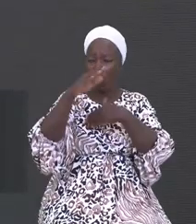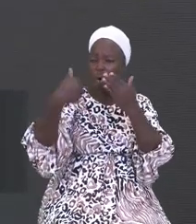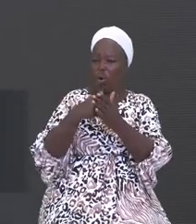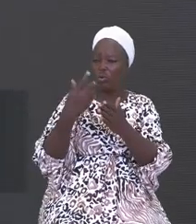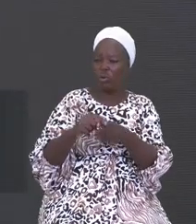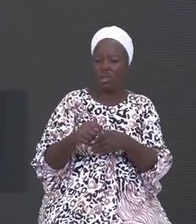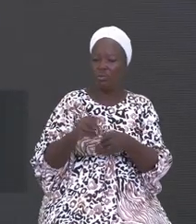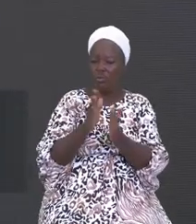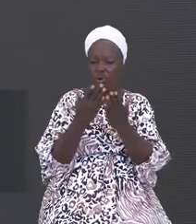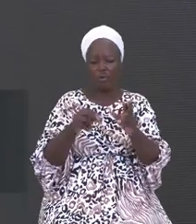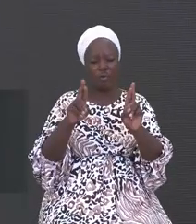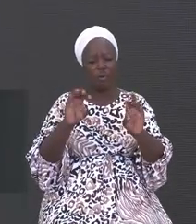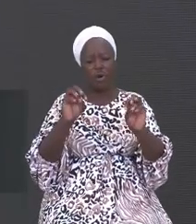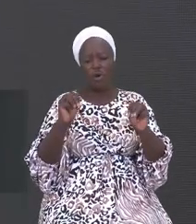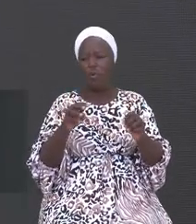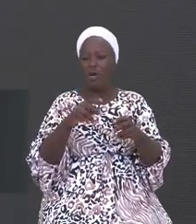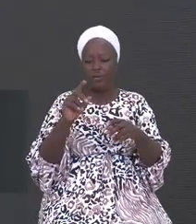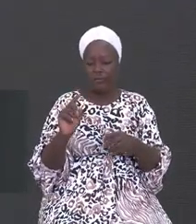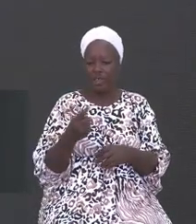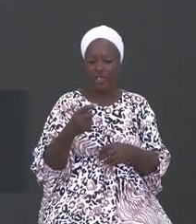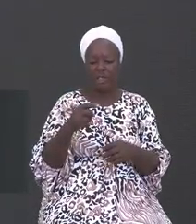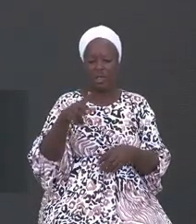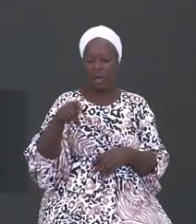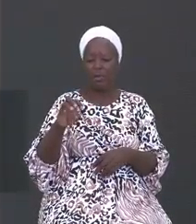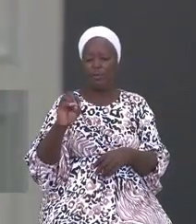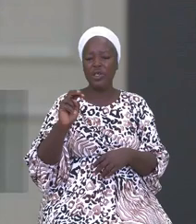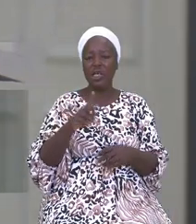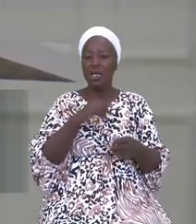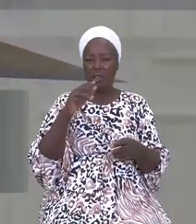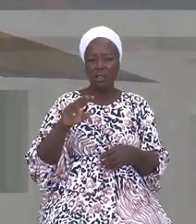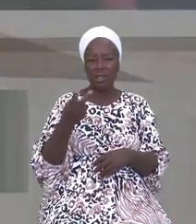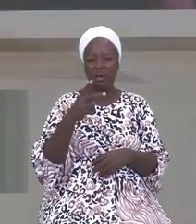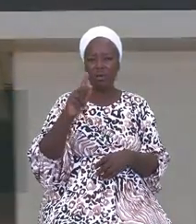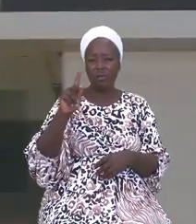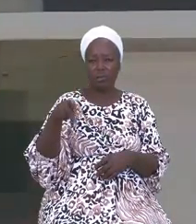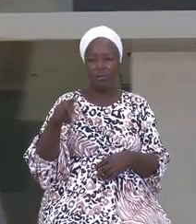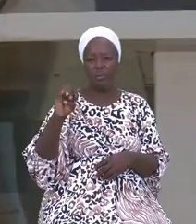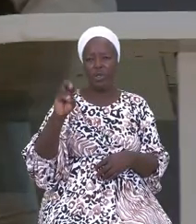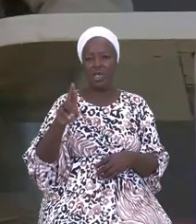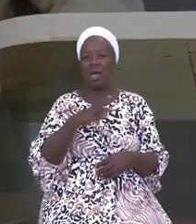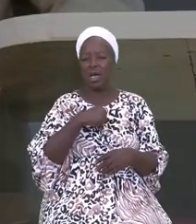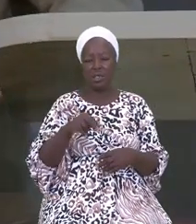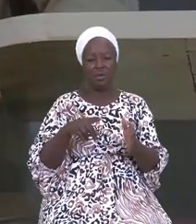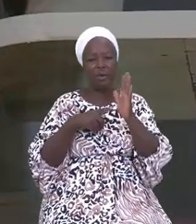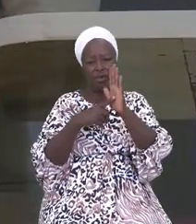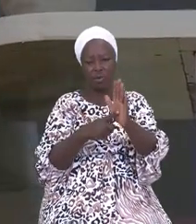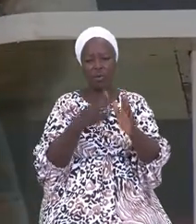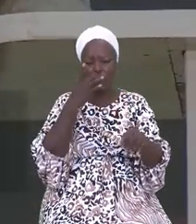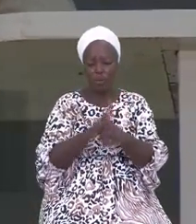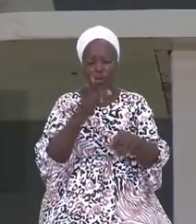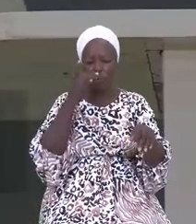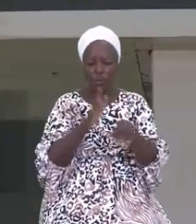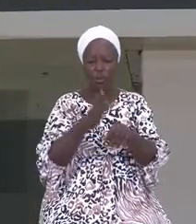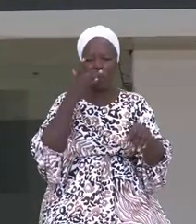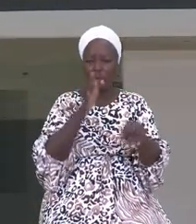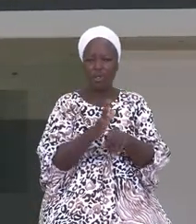Romans, and look at 1 Peter, 2 Peter, and look at Revelation, and just look at promises, promises,